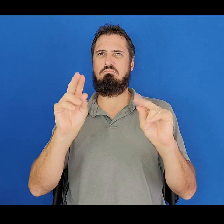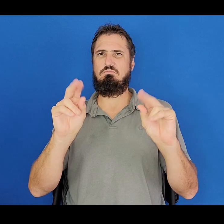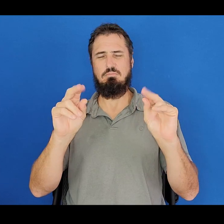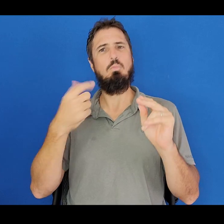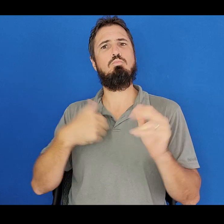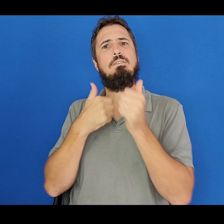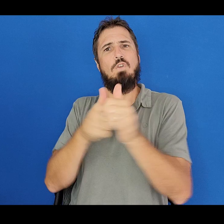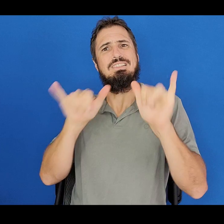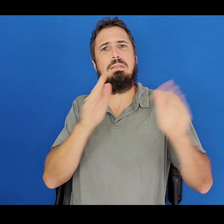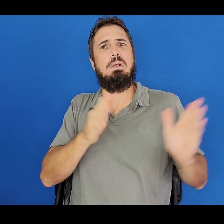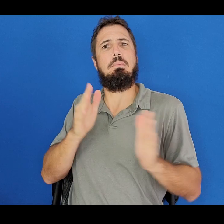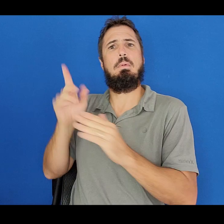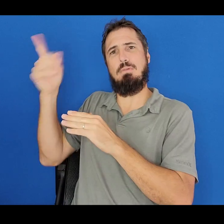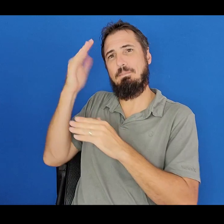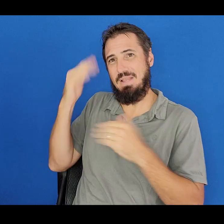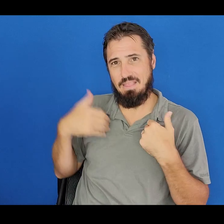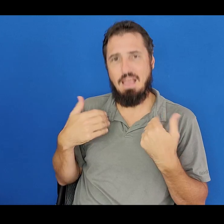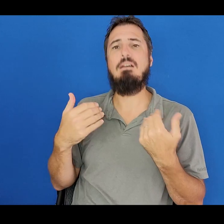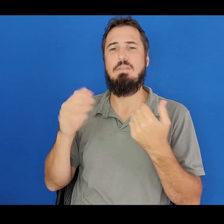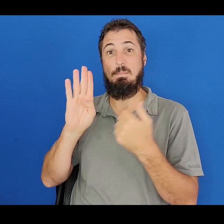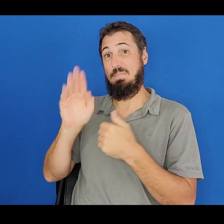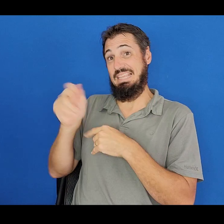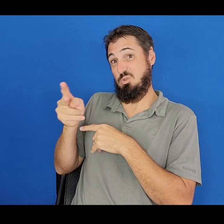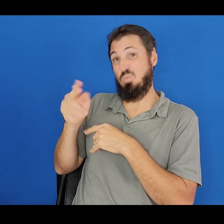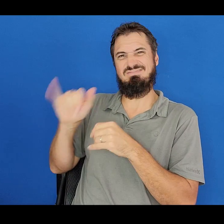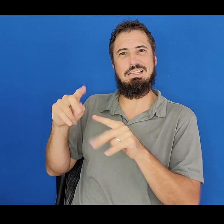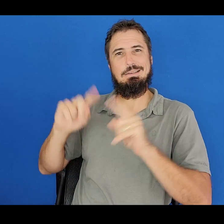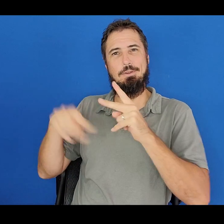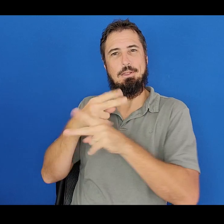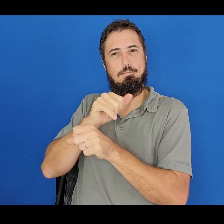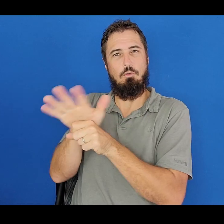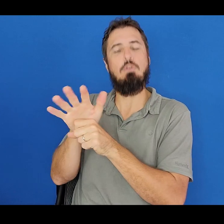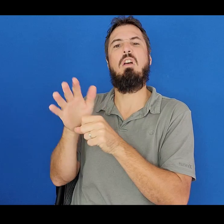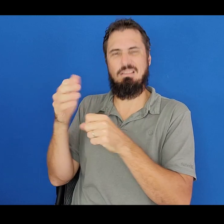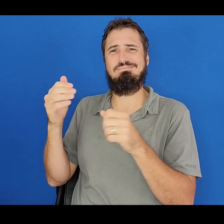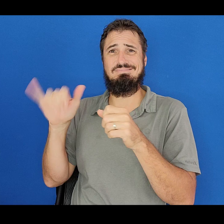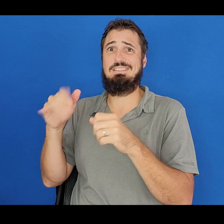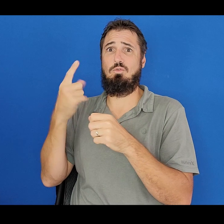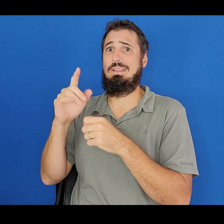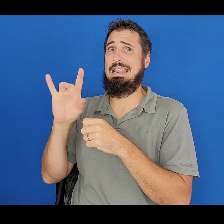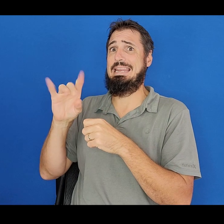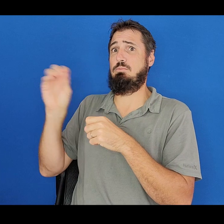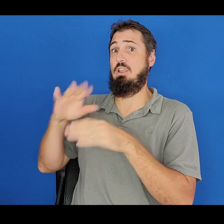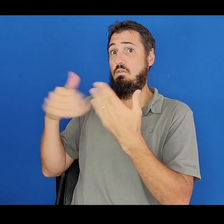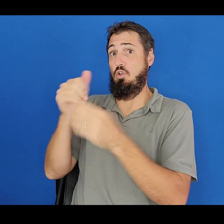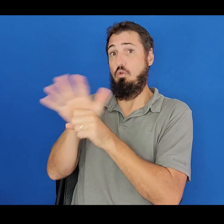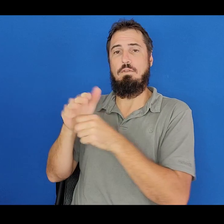trends we've seen on the mainland, where BA2 accounts for over 80% of cases, and case counts are